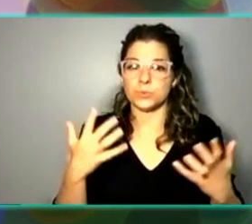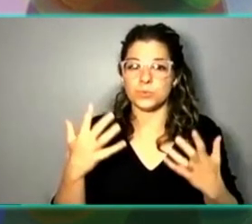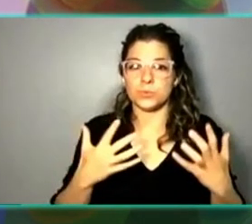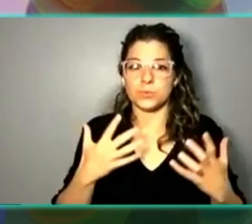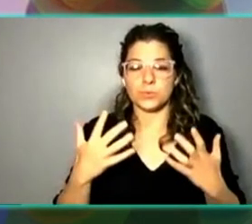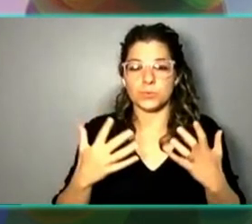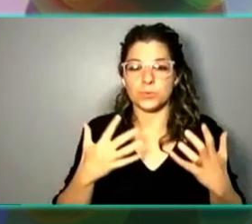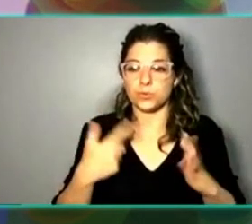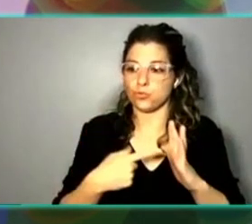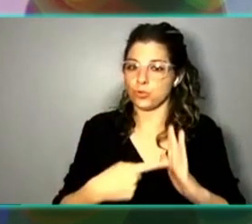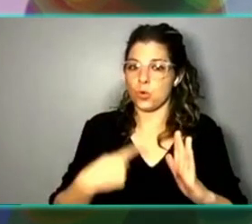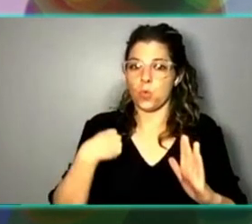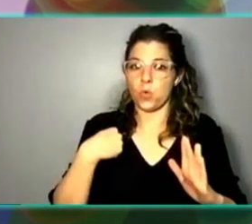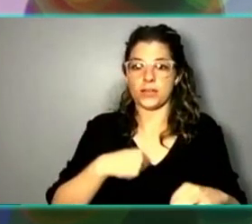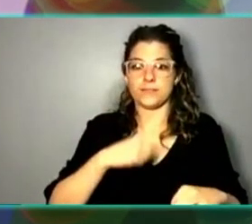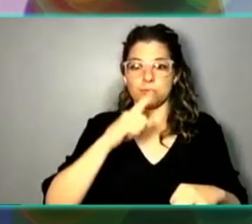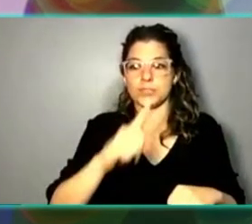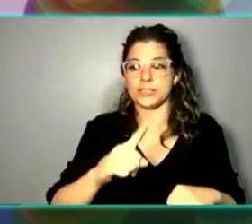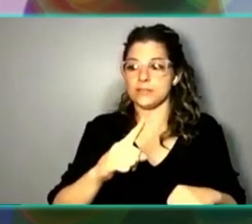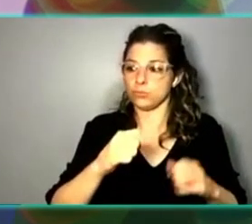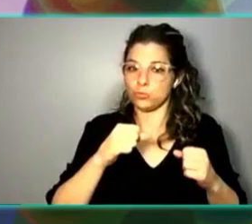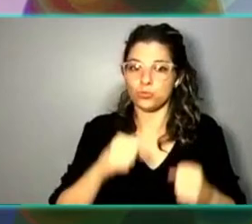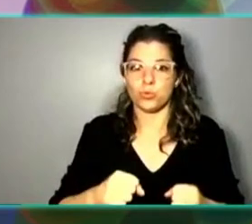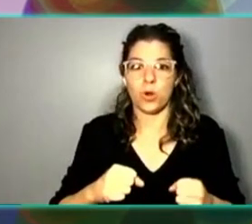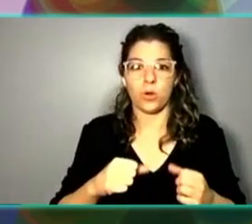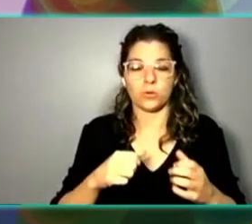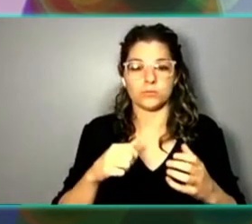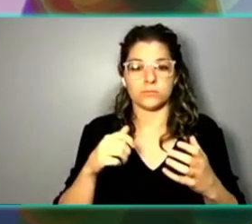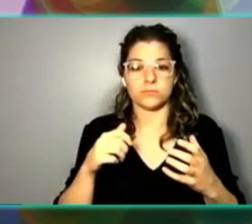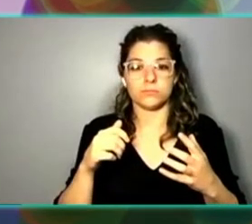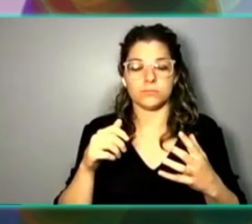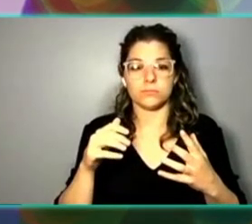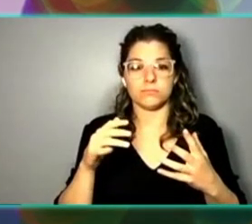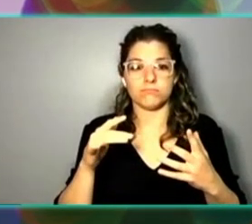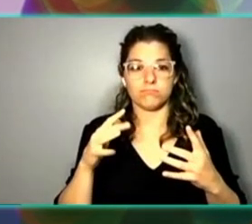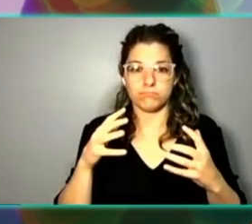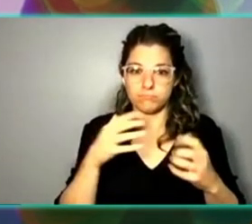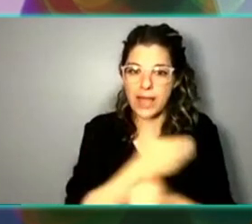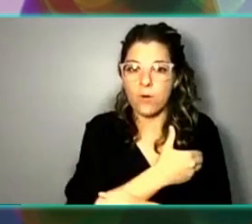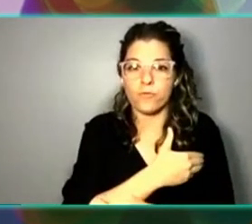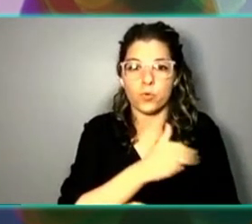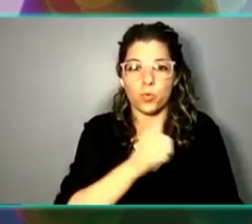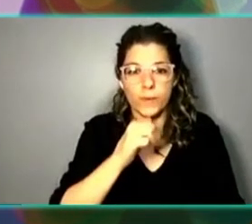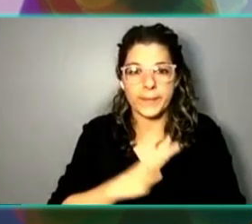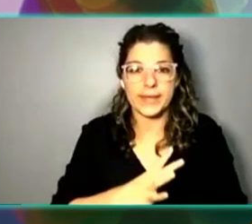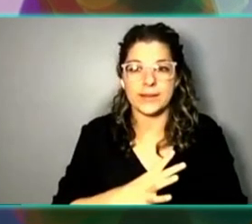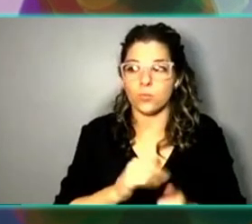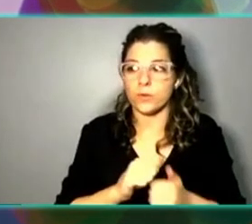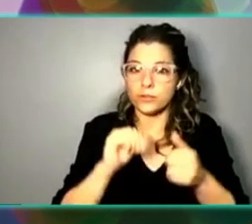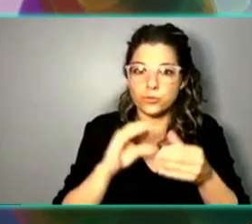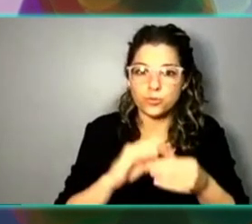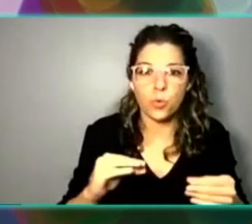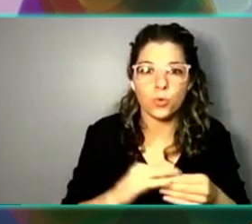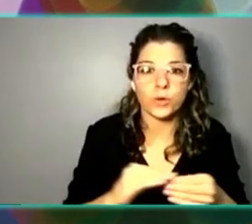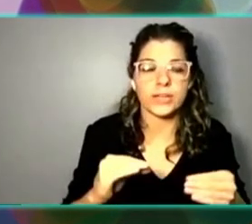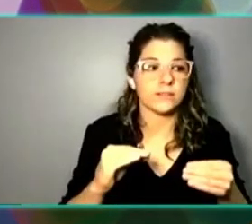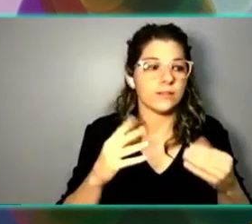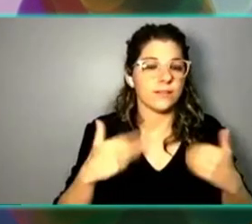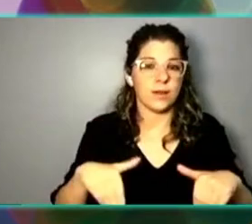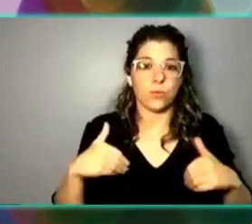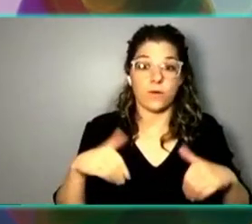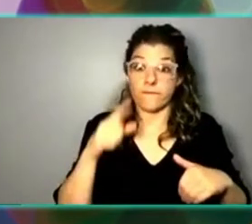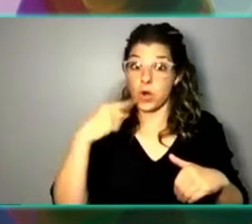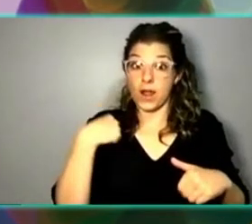to show us really strong, powerful women with stories that were, for us,